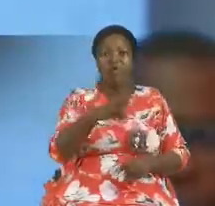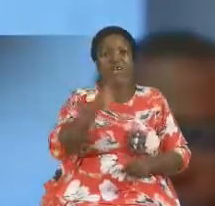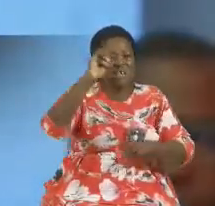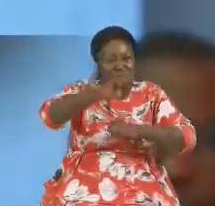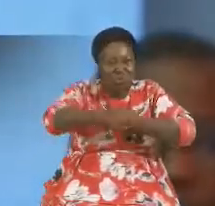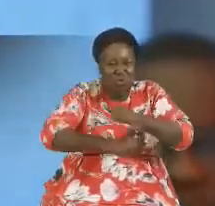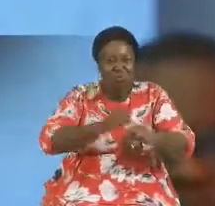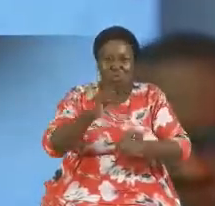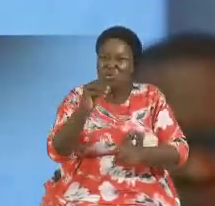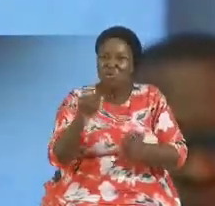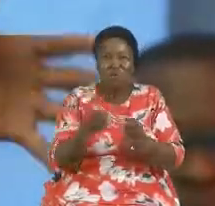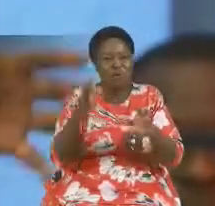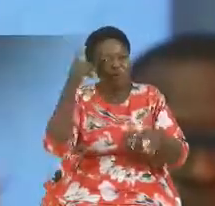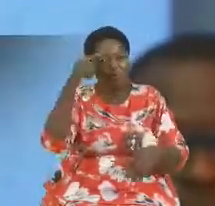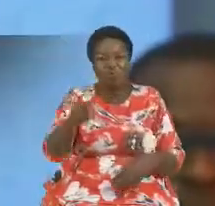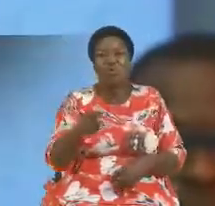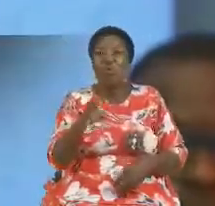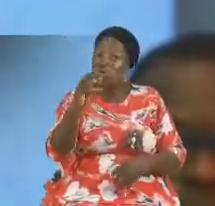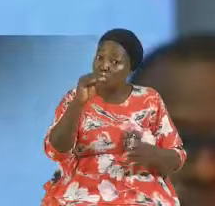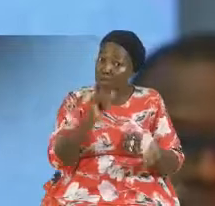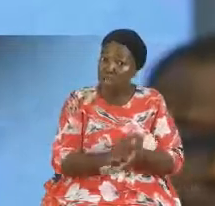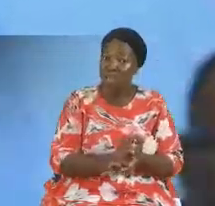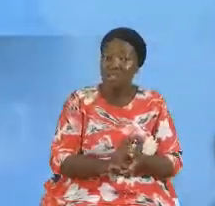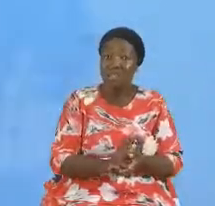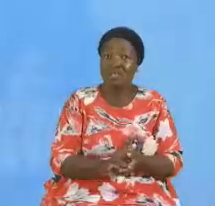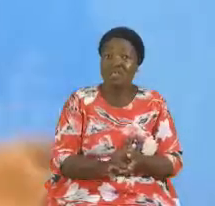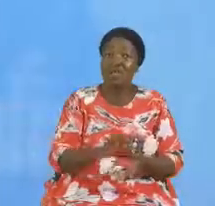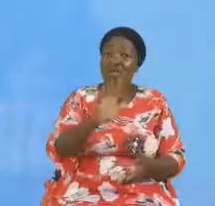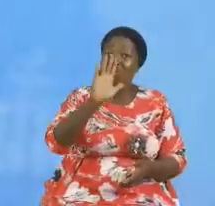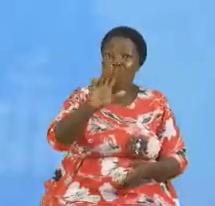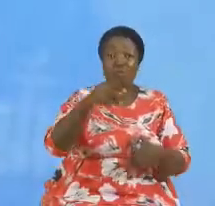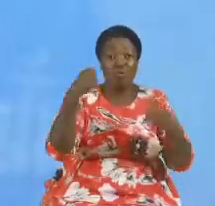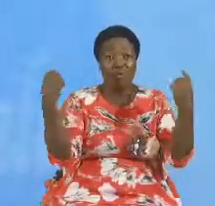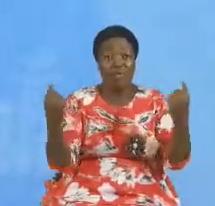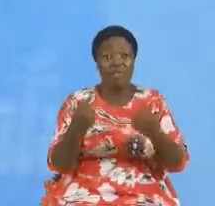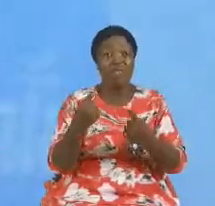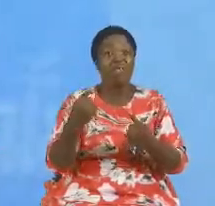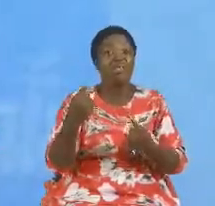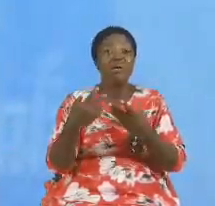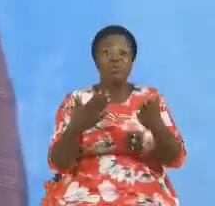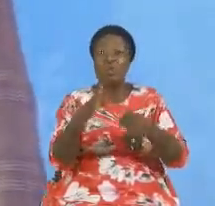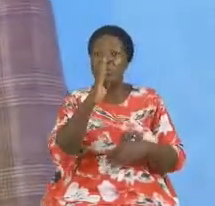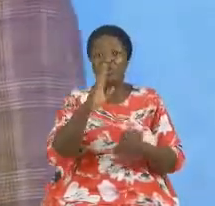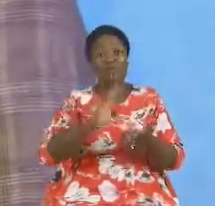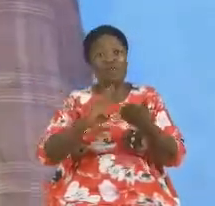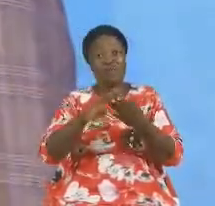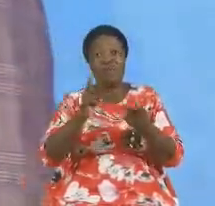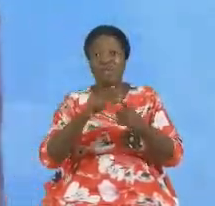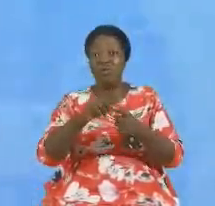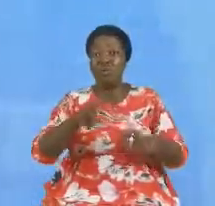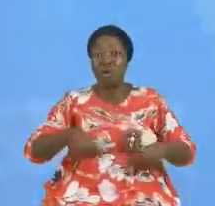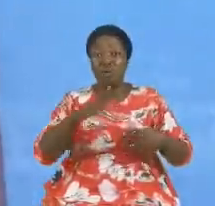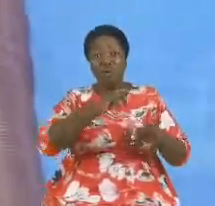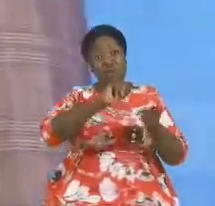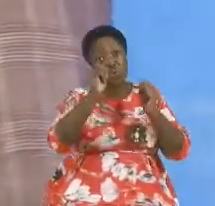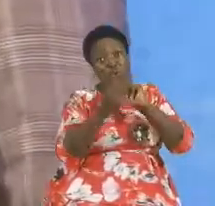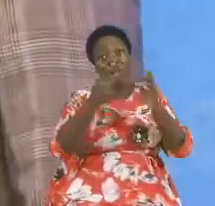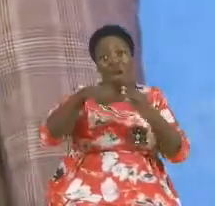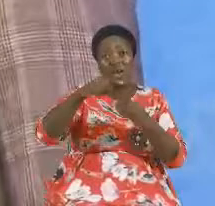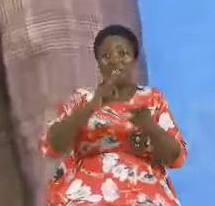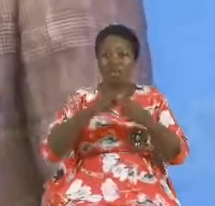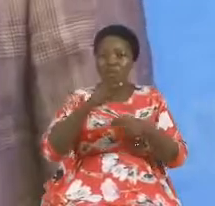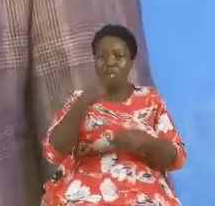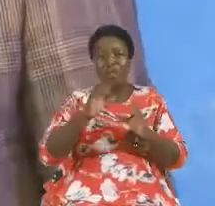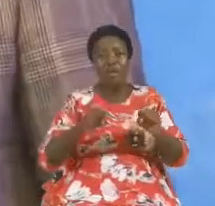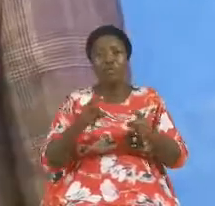that crown of thorns for you. He suffered so much for you, so that your sins will be